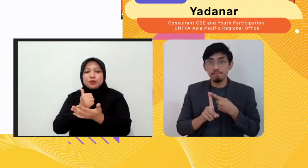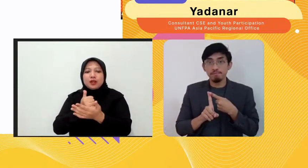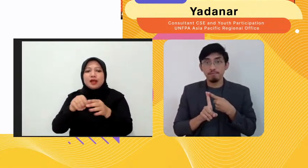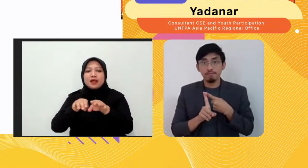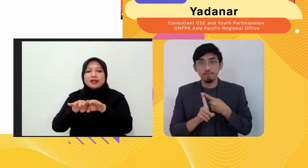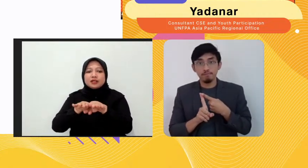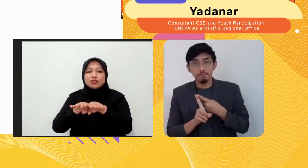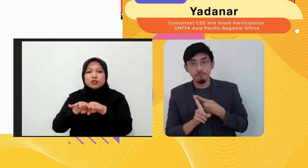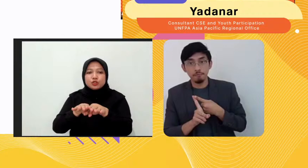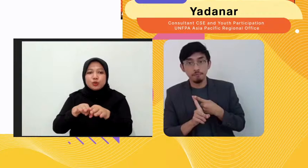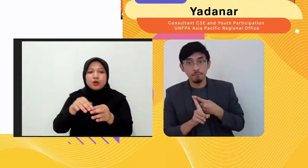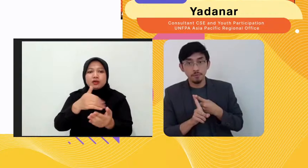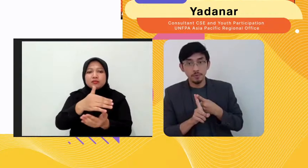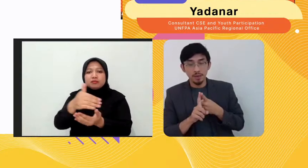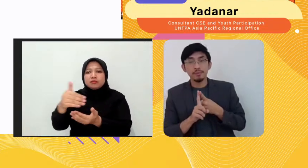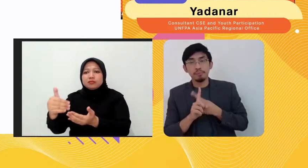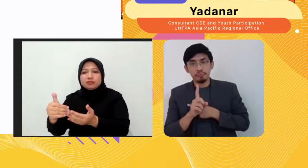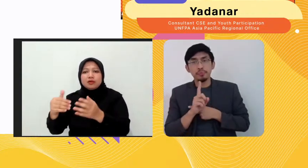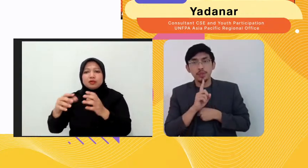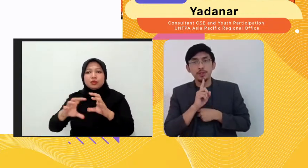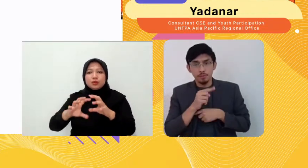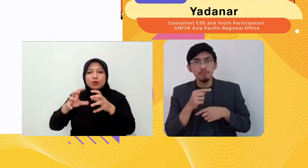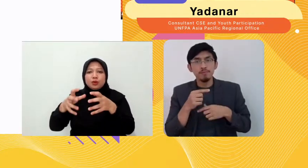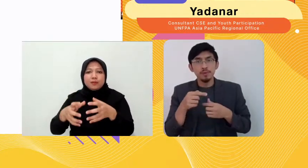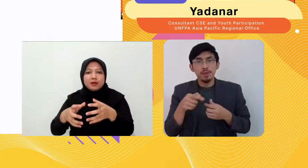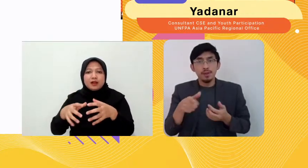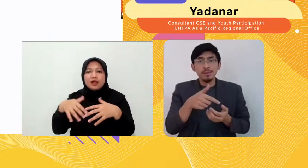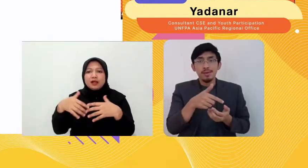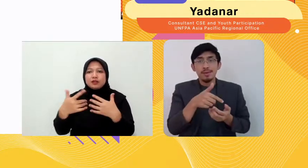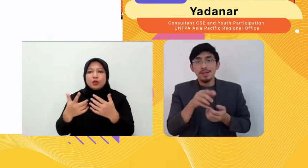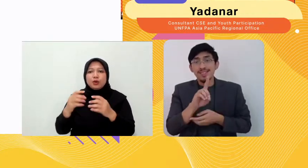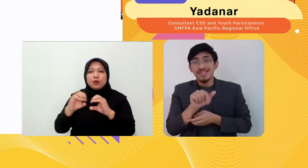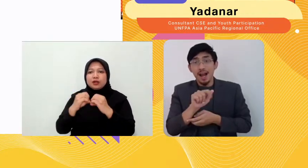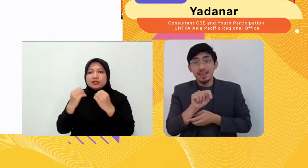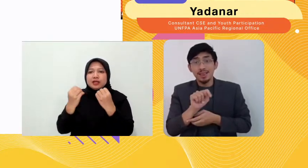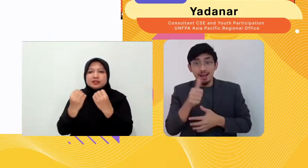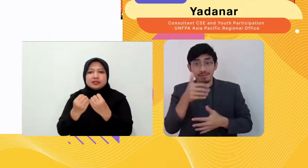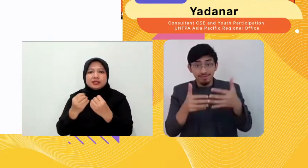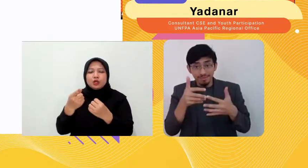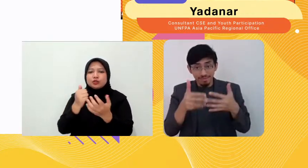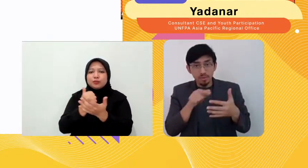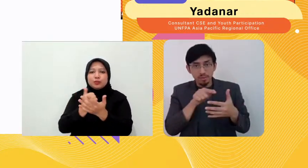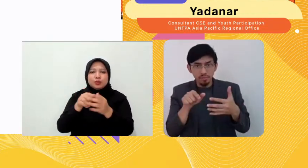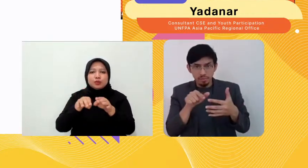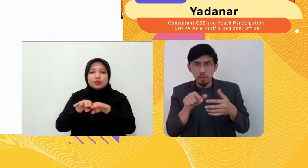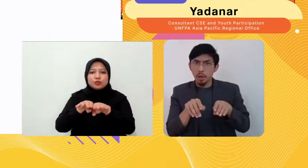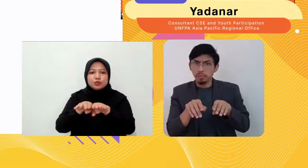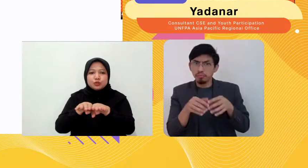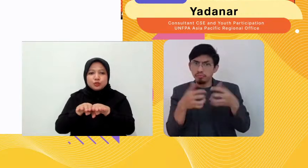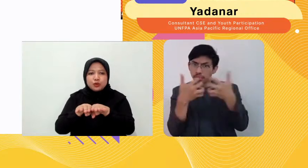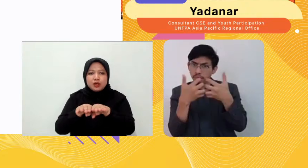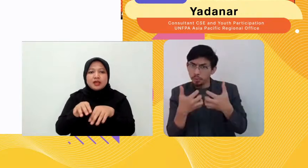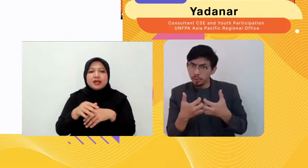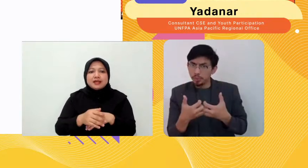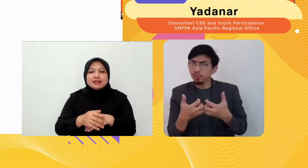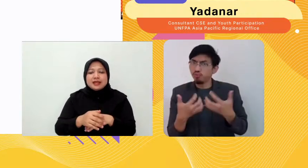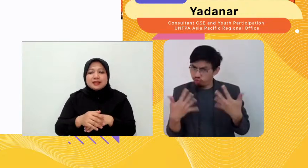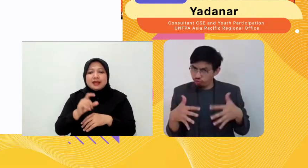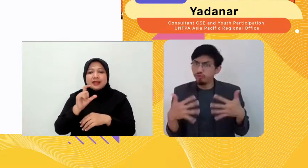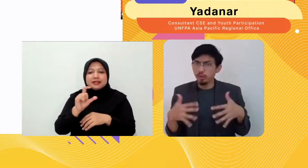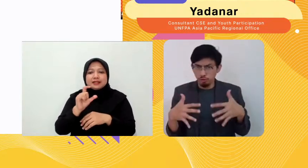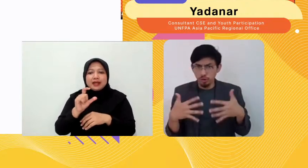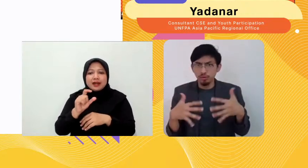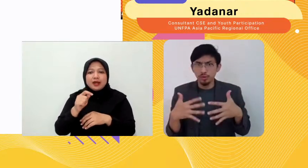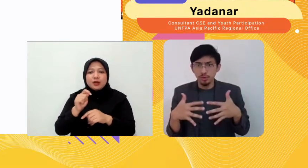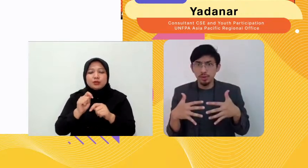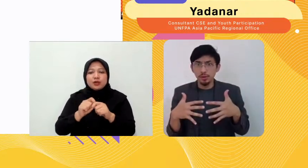the global or local reputable SRHR organizations. So the usual go-to references like the World